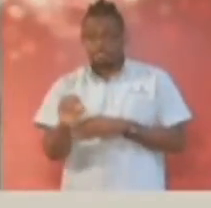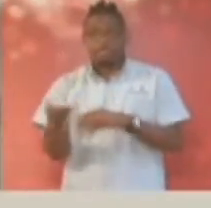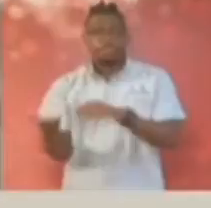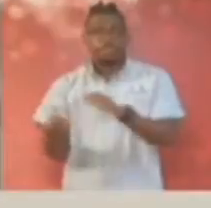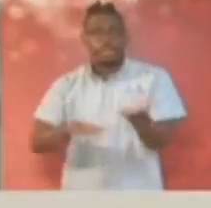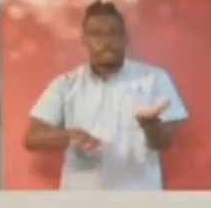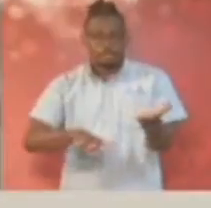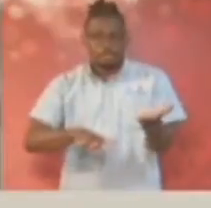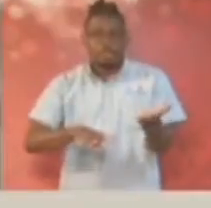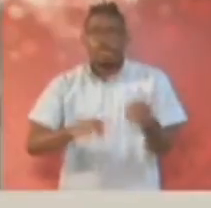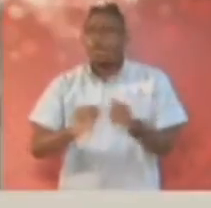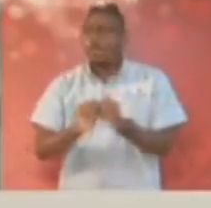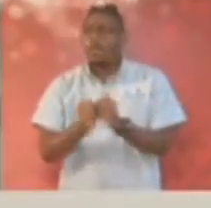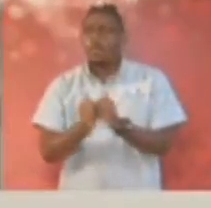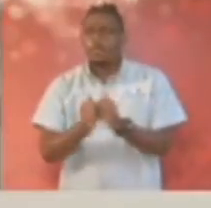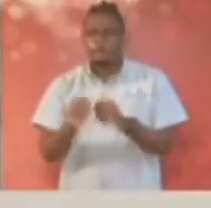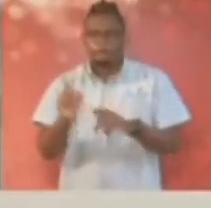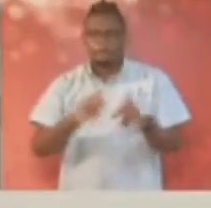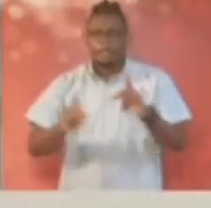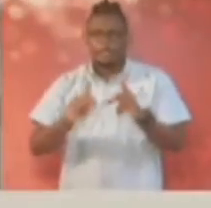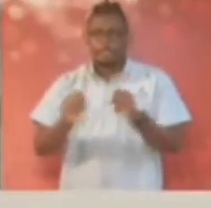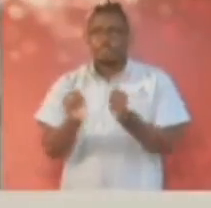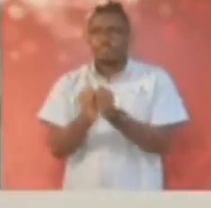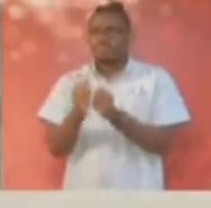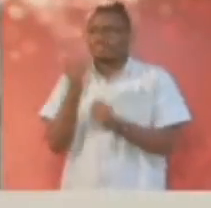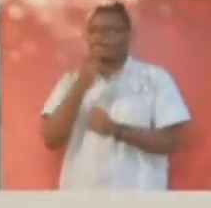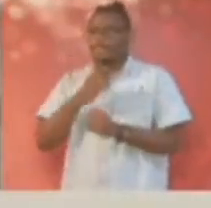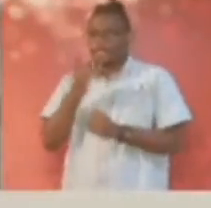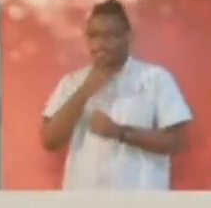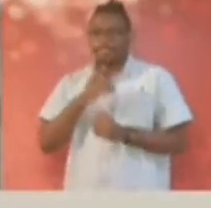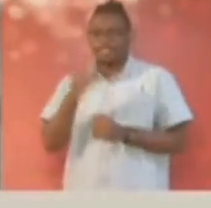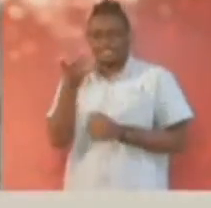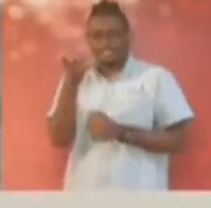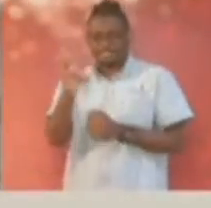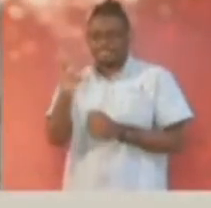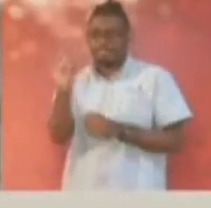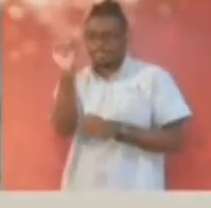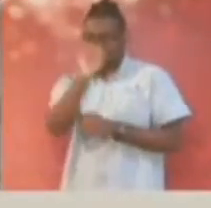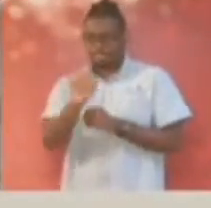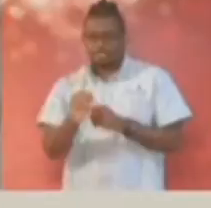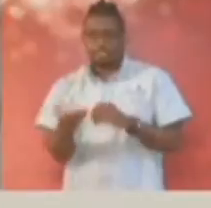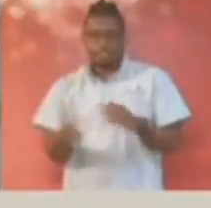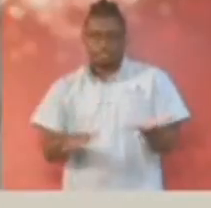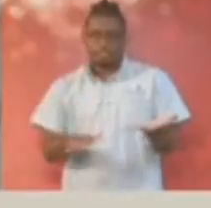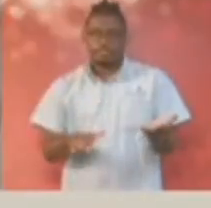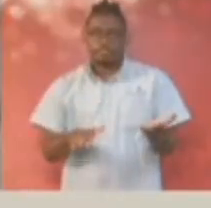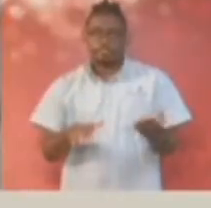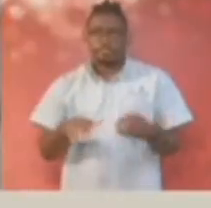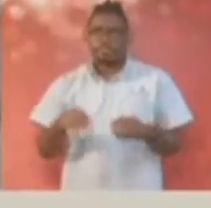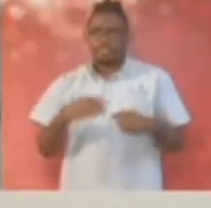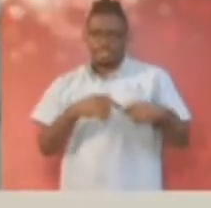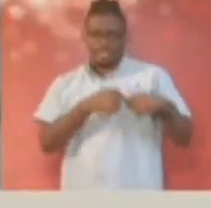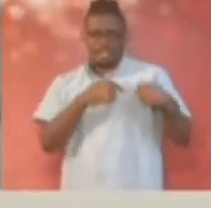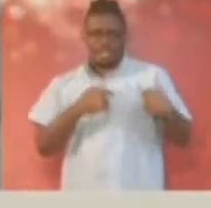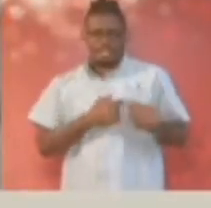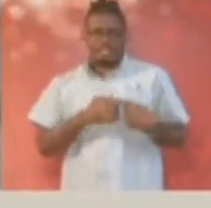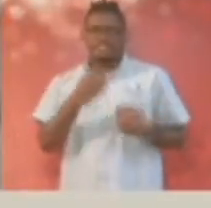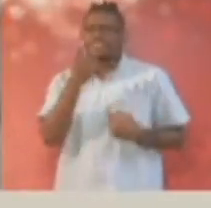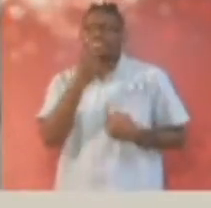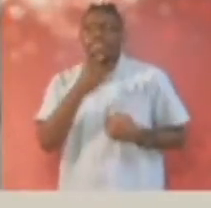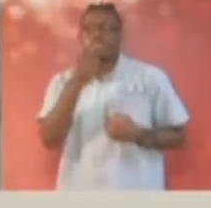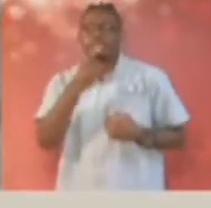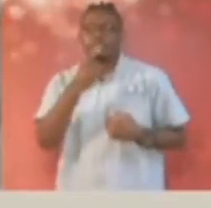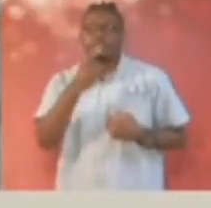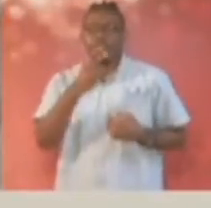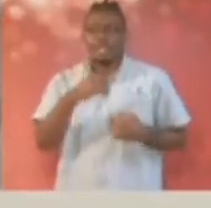Now, of course, the other comorbid conditions are heart disease. Diabetes also as a risk factor